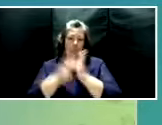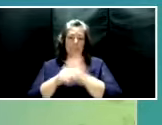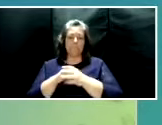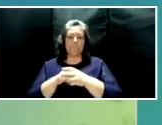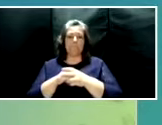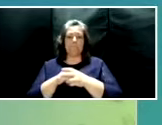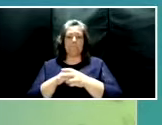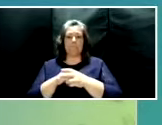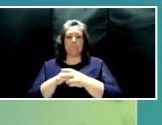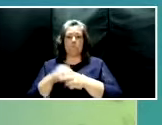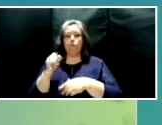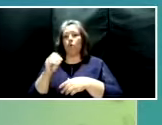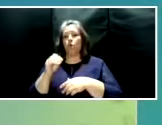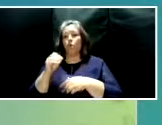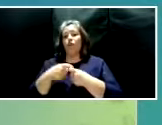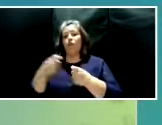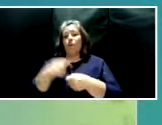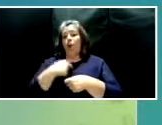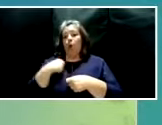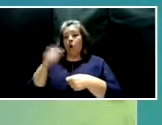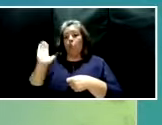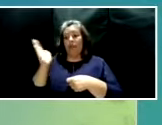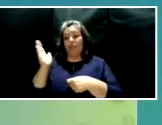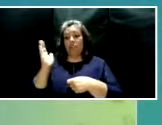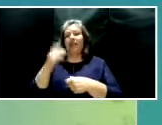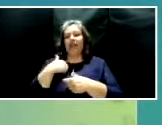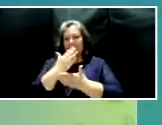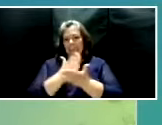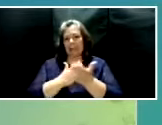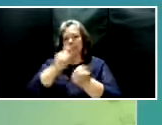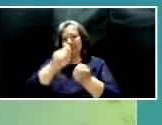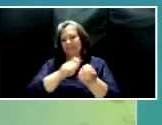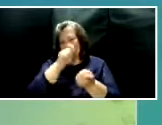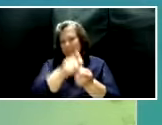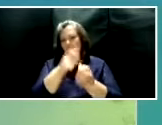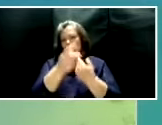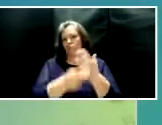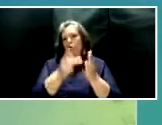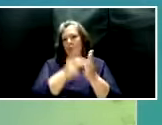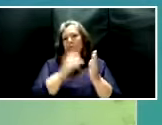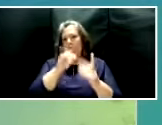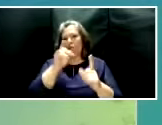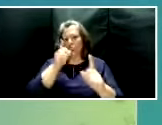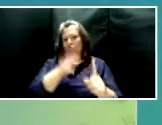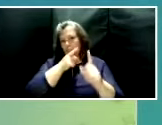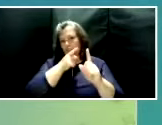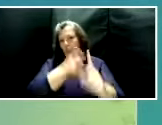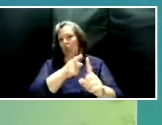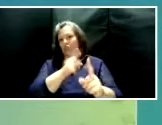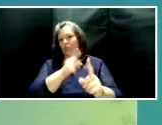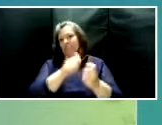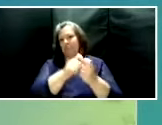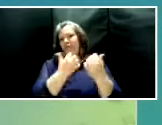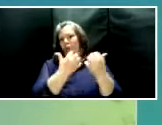our presentations, there are some very specific programs that are targeting very specific